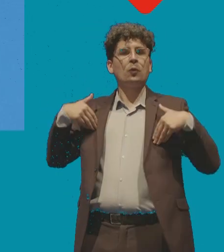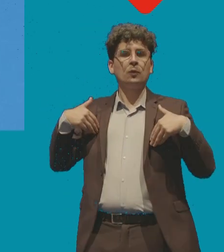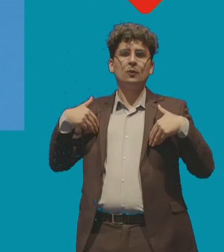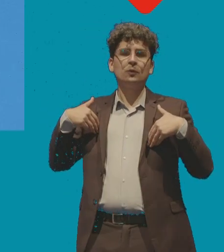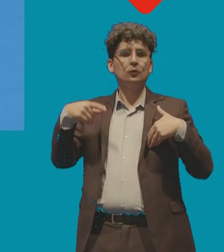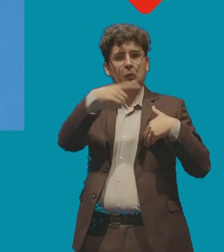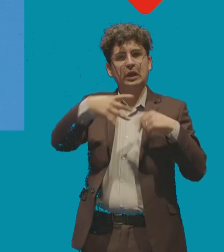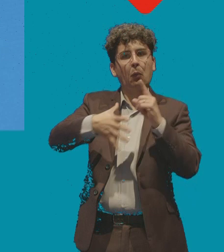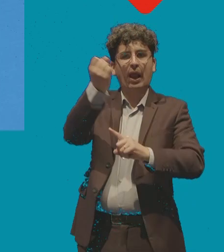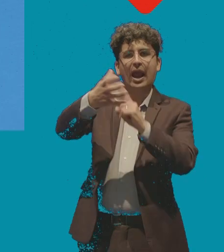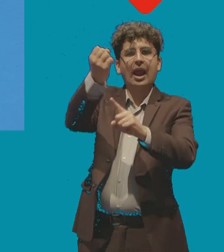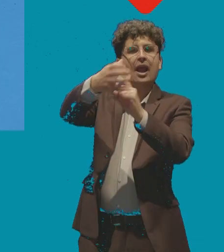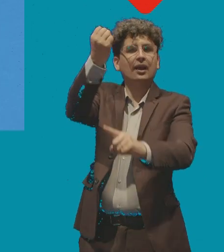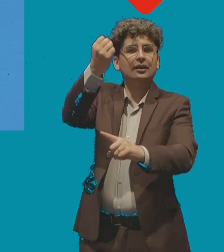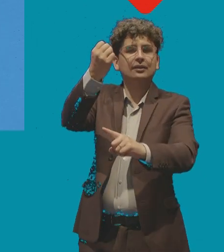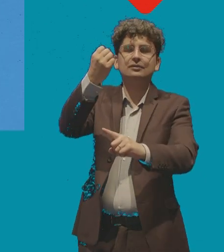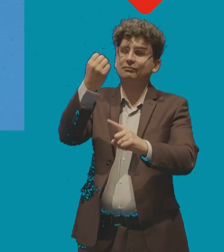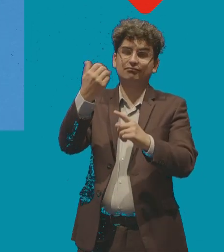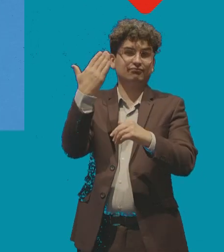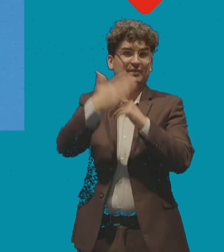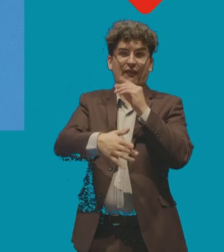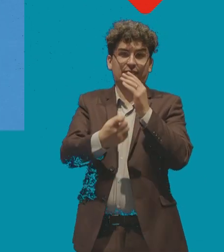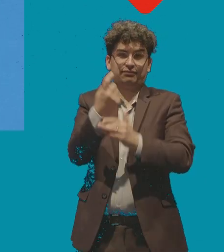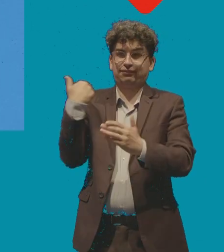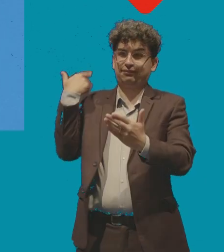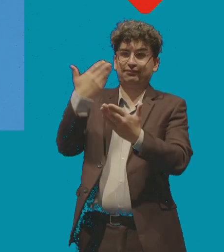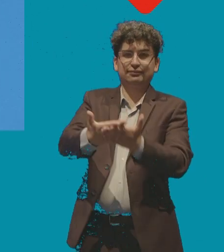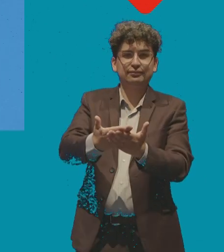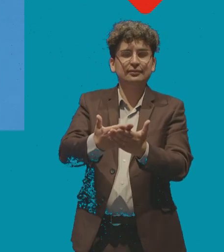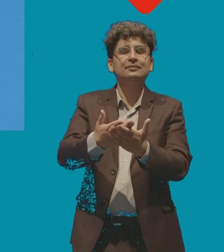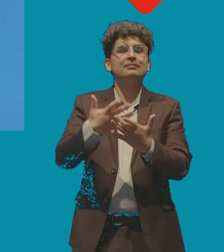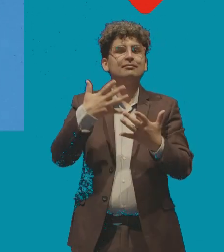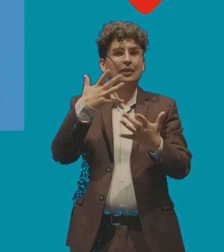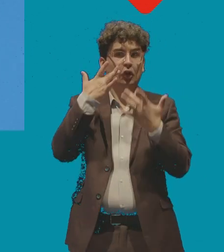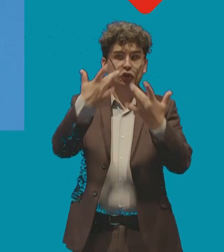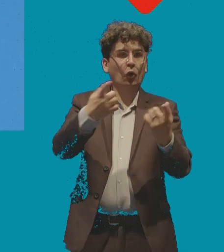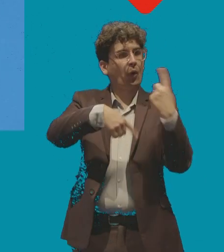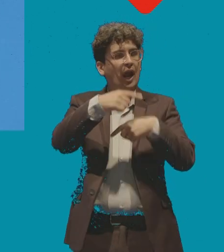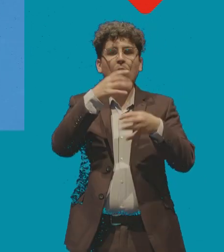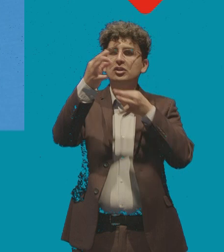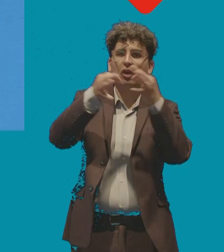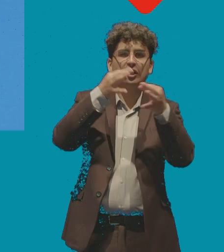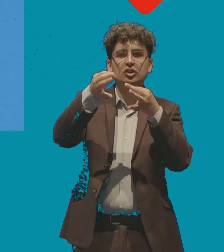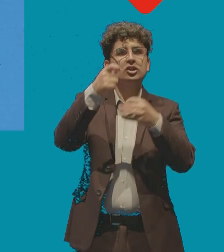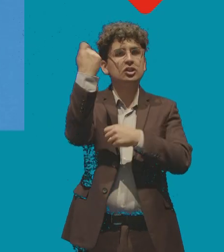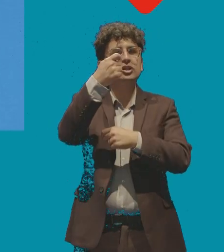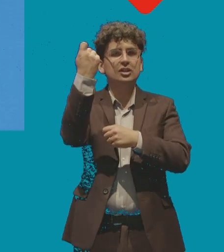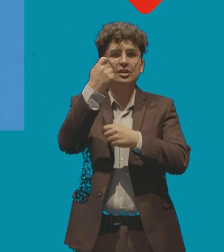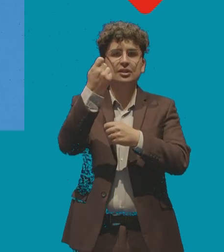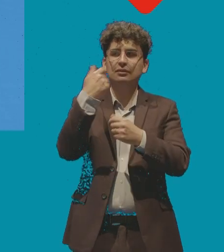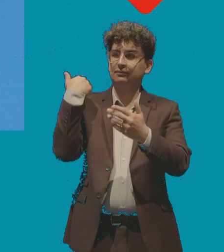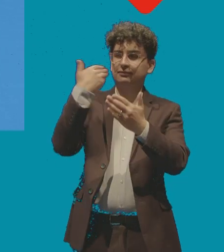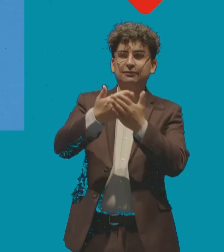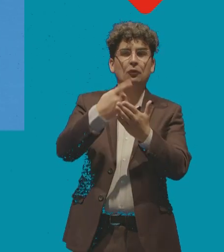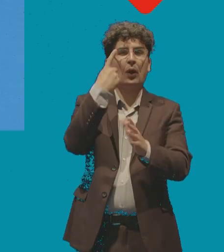pay and compensation scheme are unprecedented and are a vindication of the strategy and decisive steps taken by the NEC over